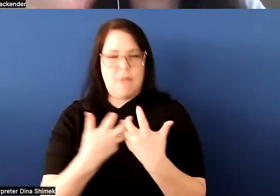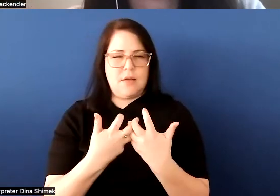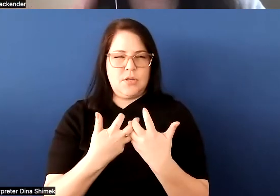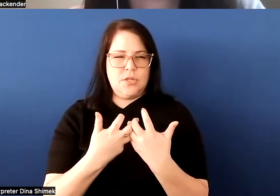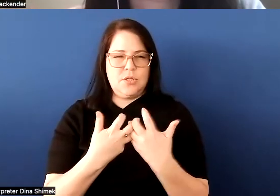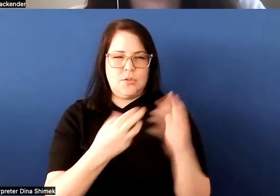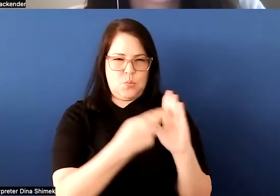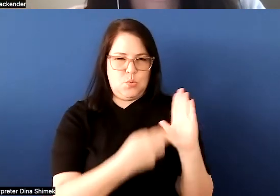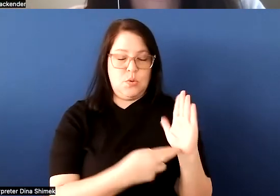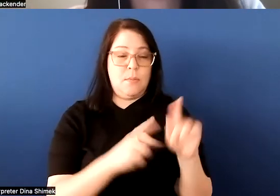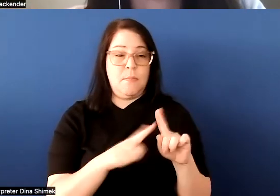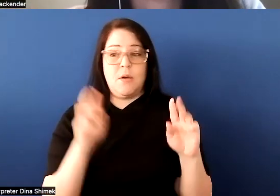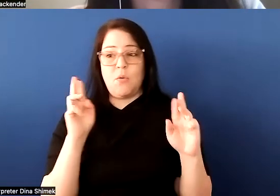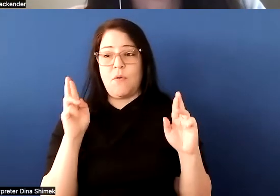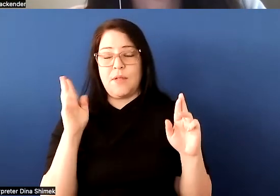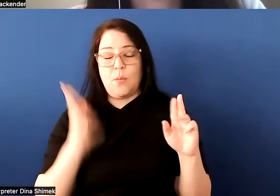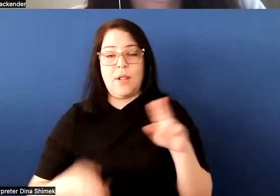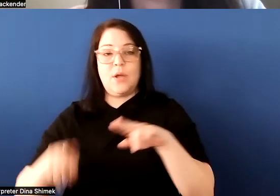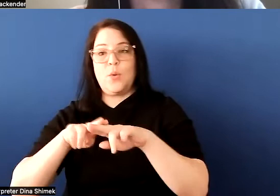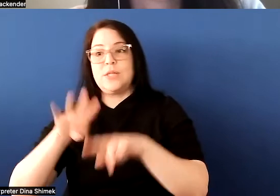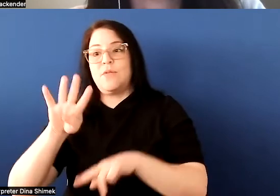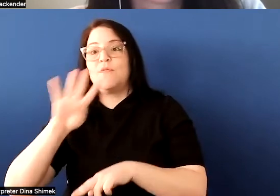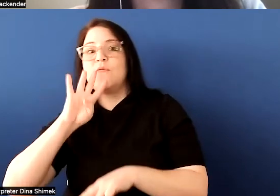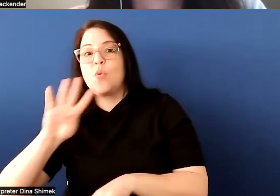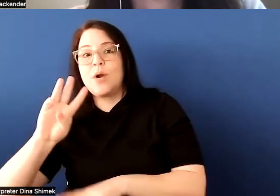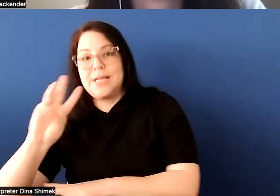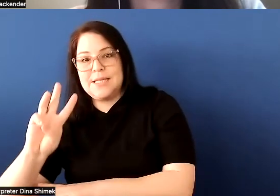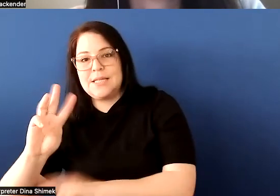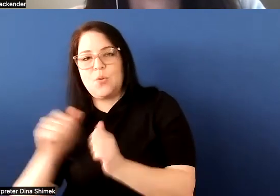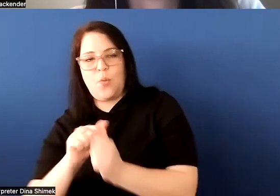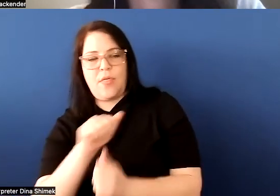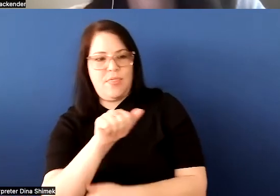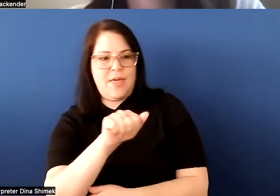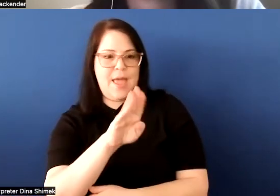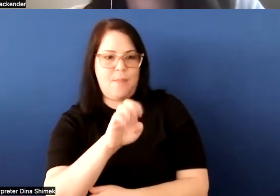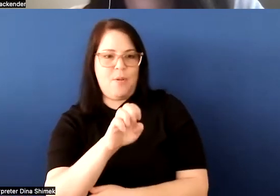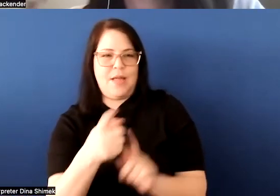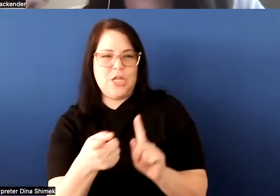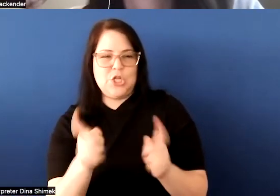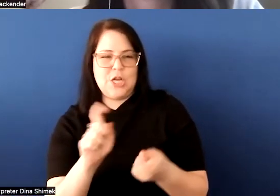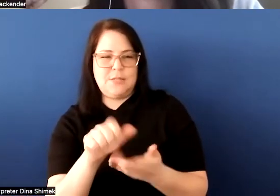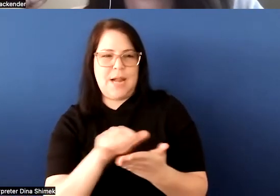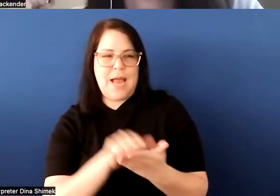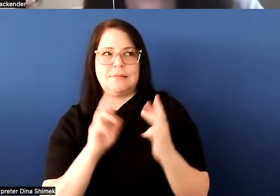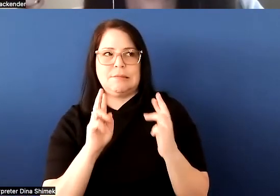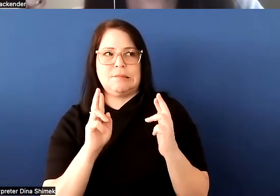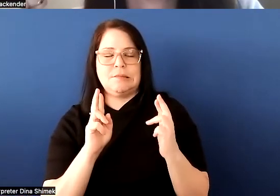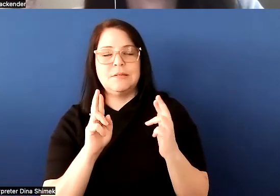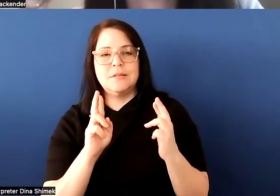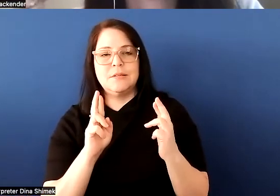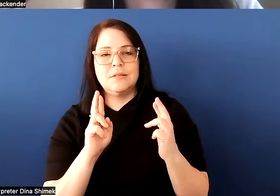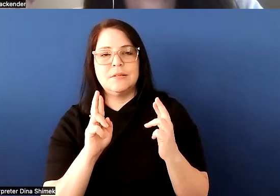hoping that will eventually go to 46 with the Able Age Adjustment Act. We're keeping our fingers crossed so that even